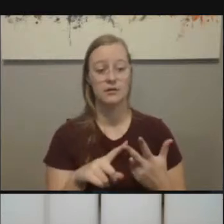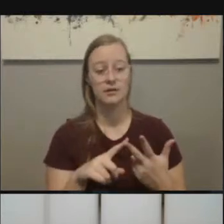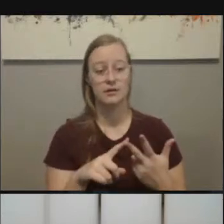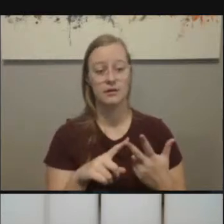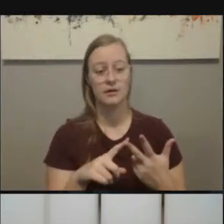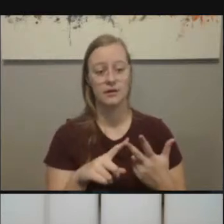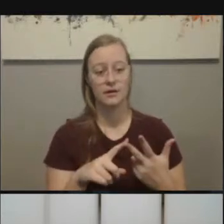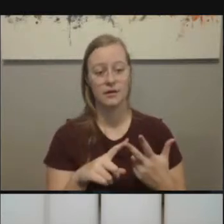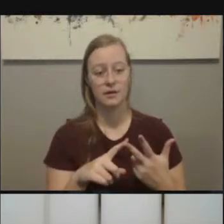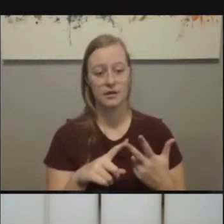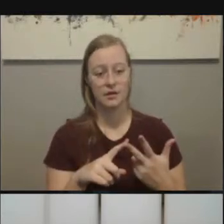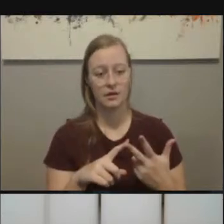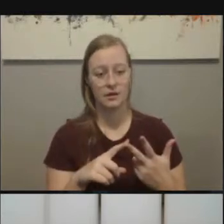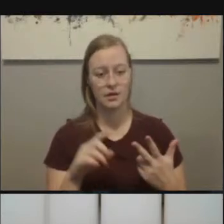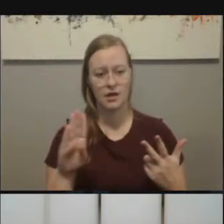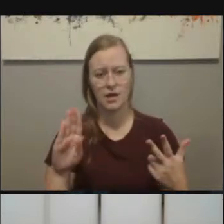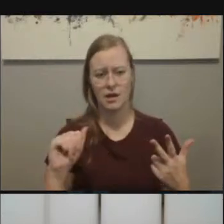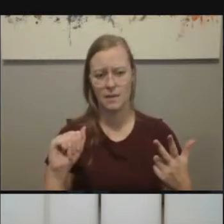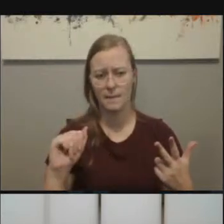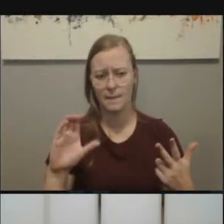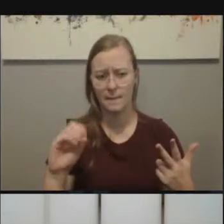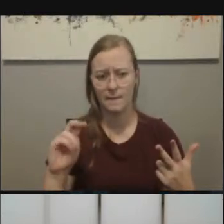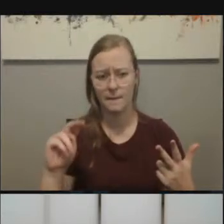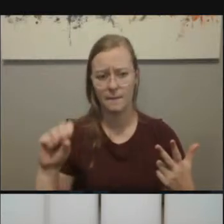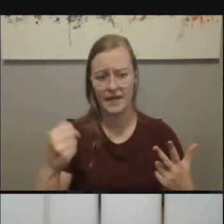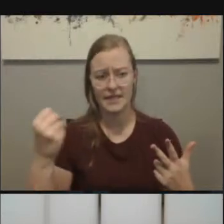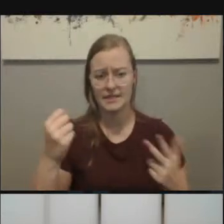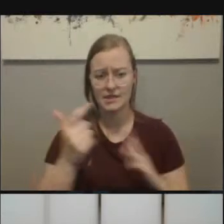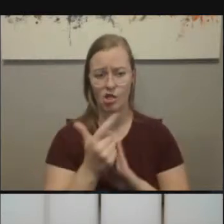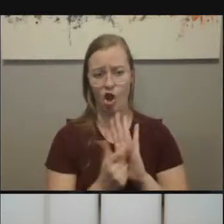Bacon's Laws of Maryland,